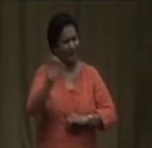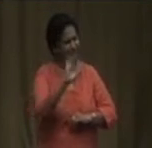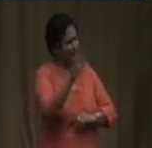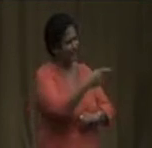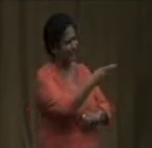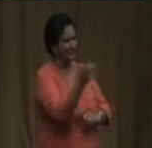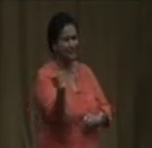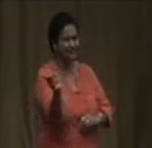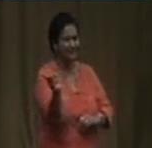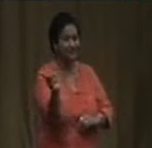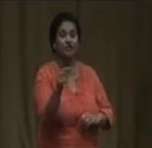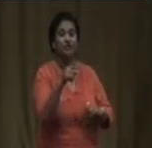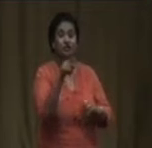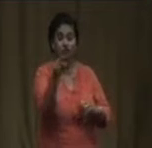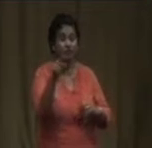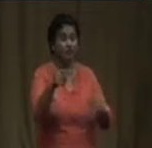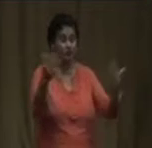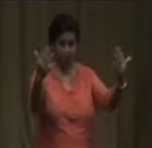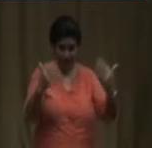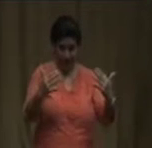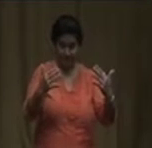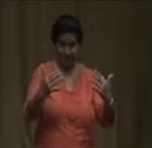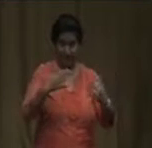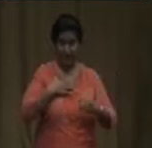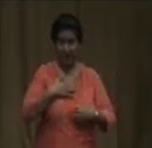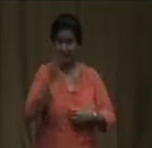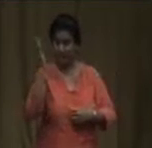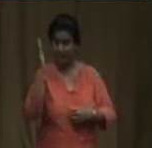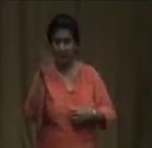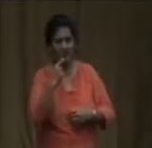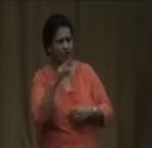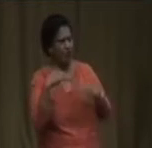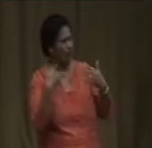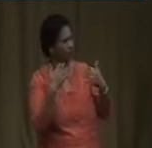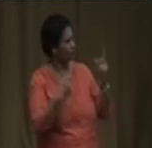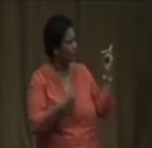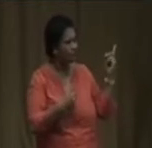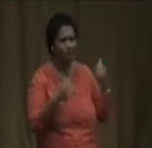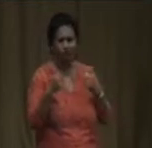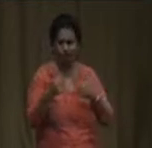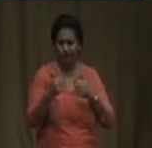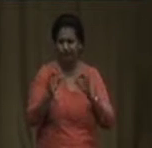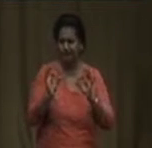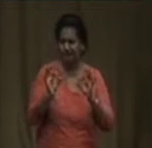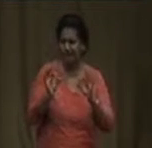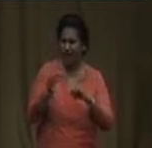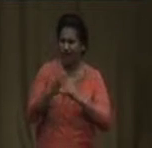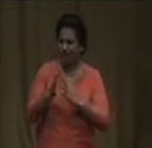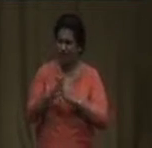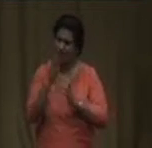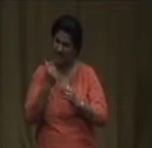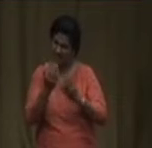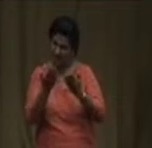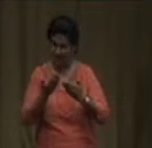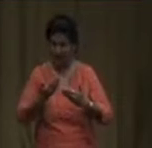see, the deal is, if you come to me after this presentation and say, Wayne, that is a cool piece of software that you are using, can I get a